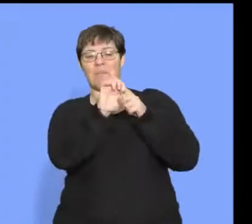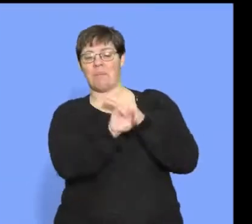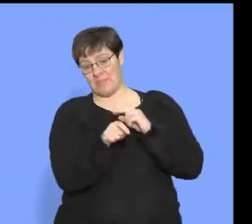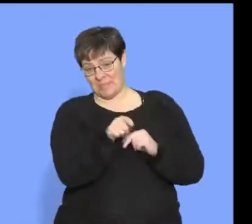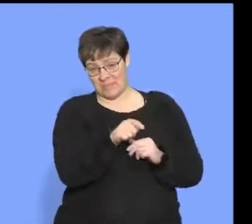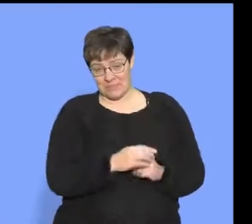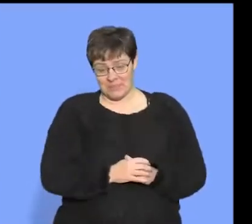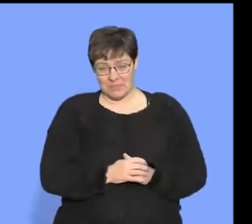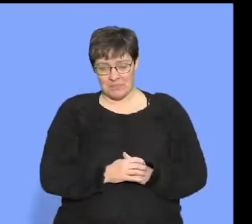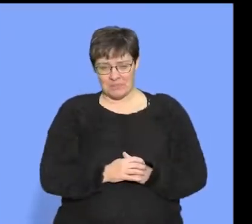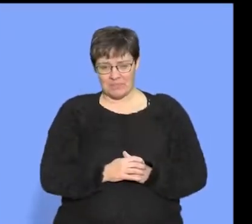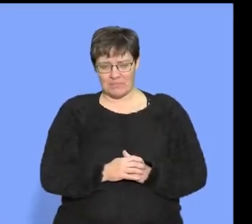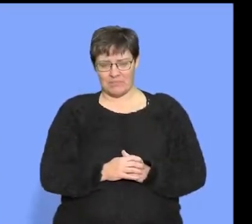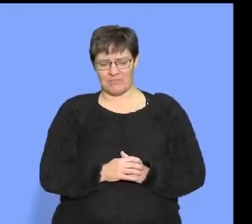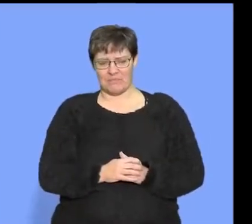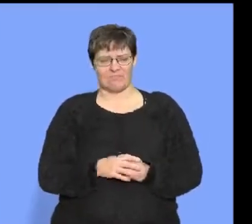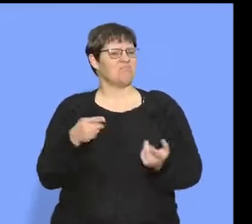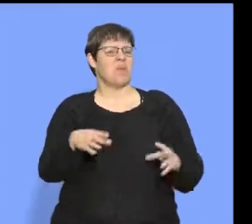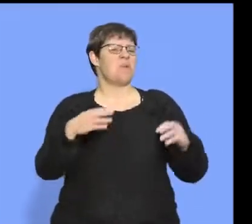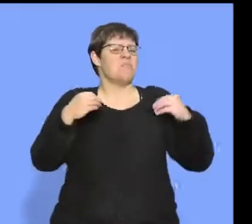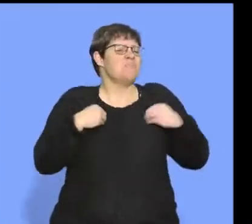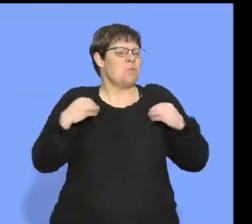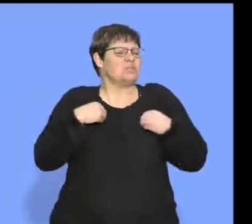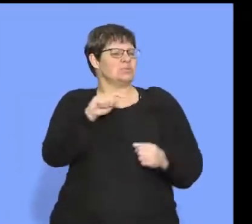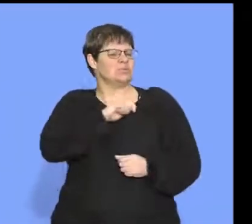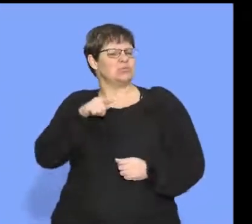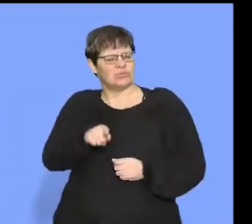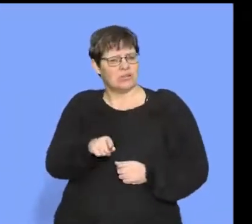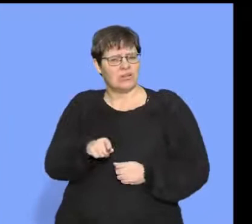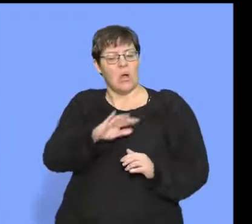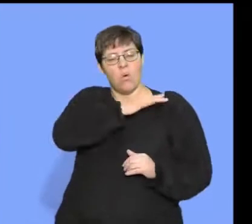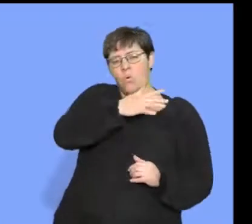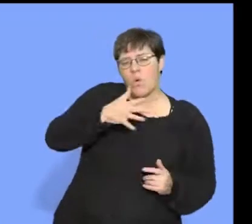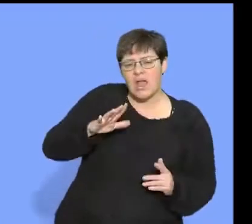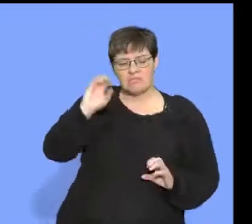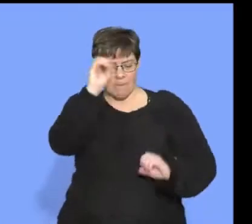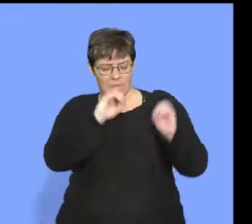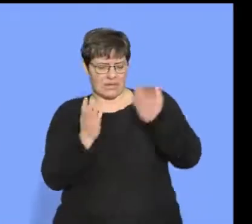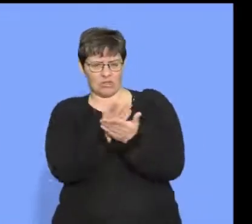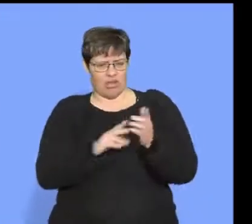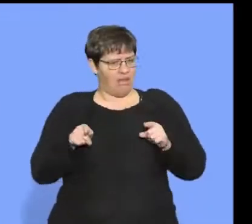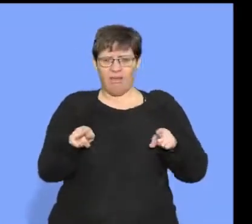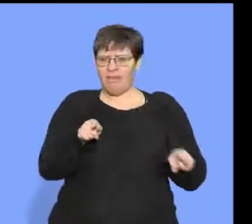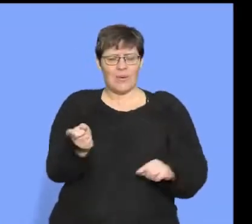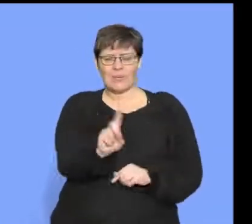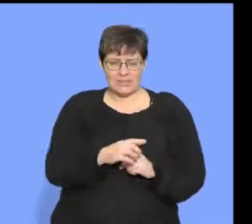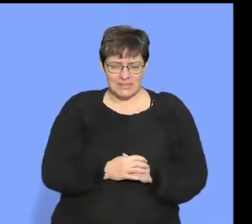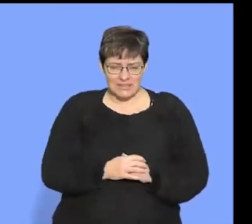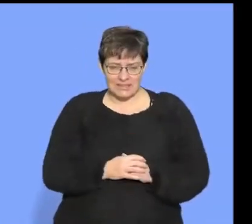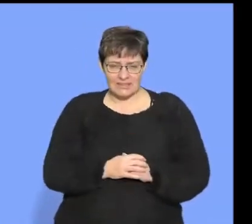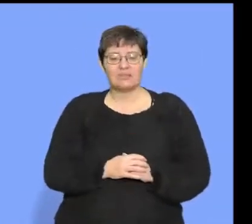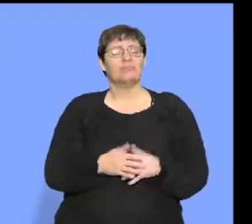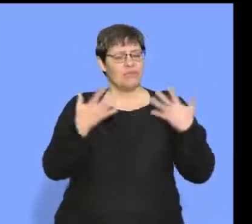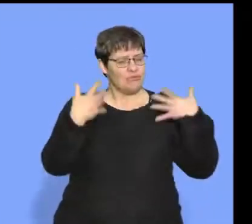section. So what are the properties that both waves and particles share?